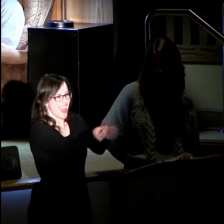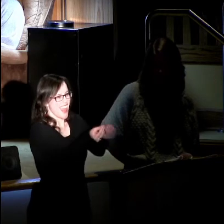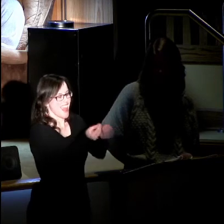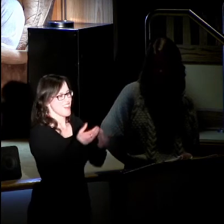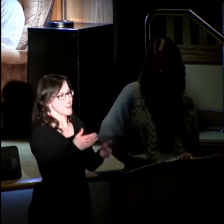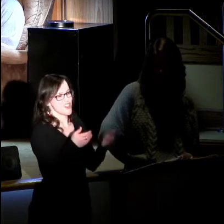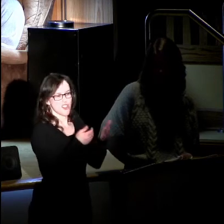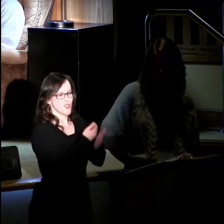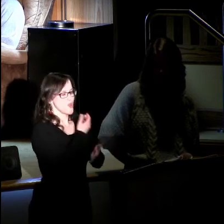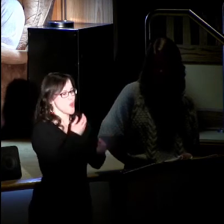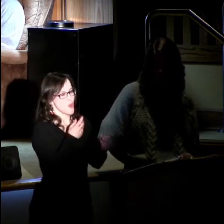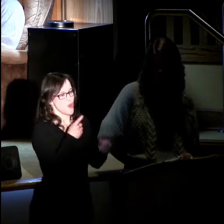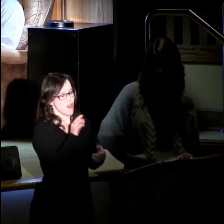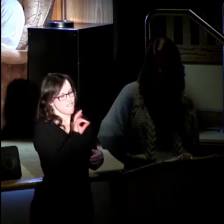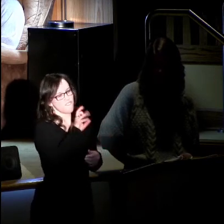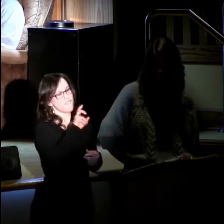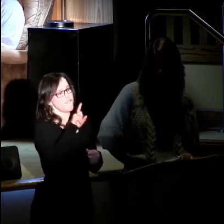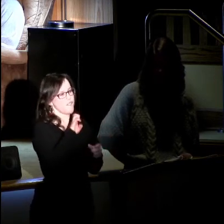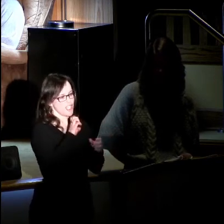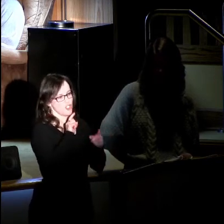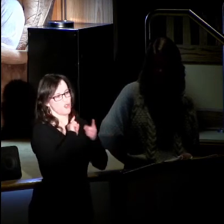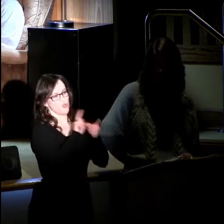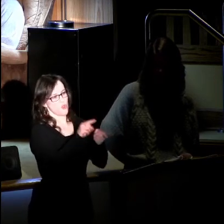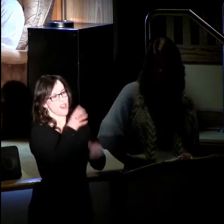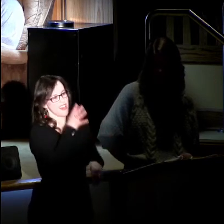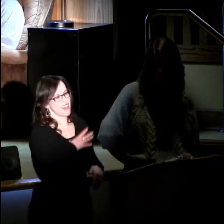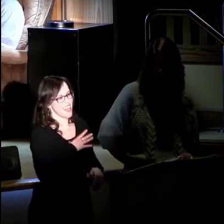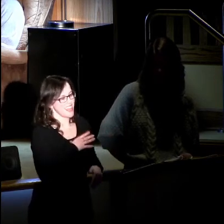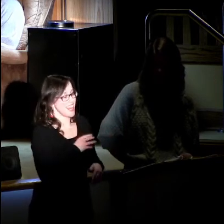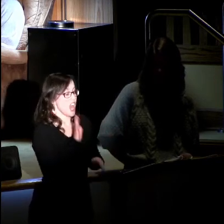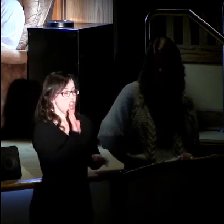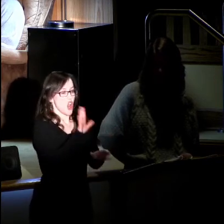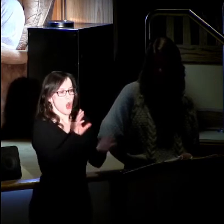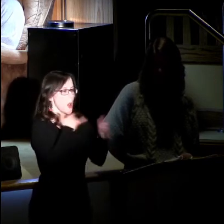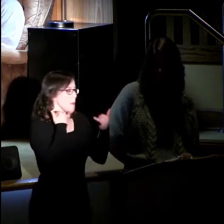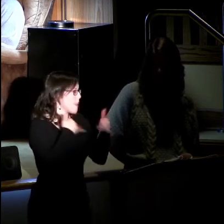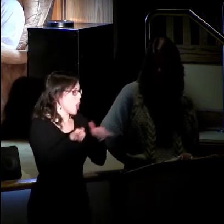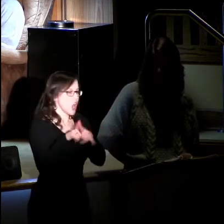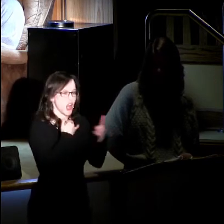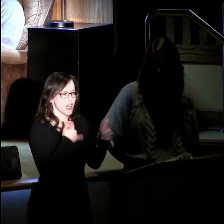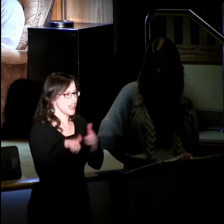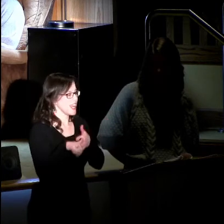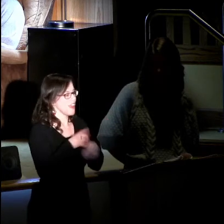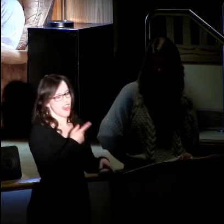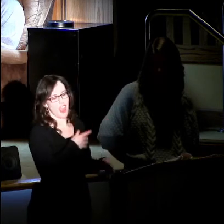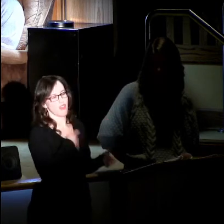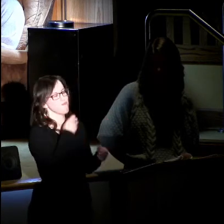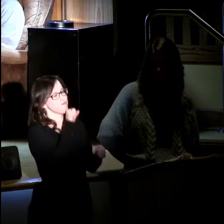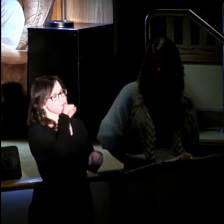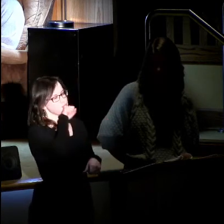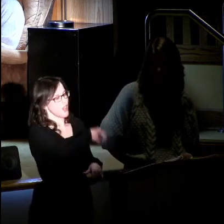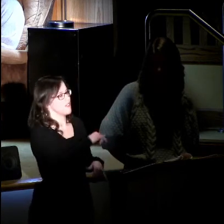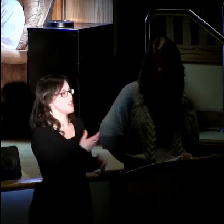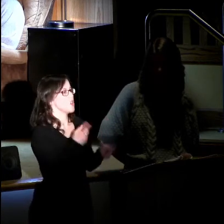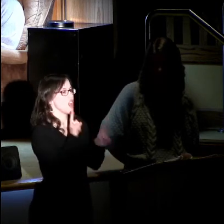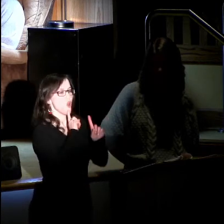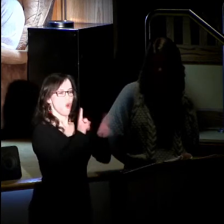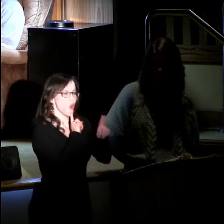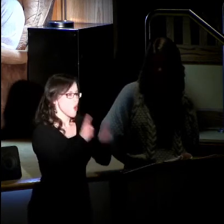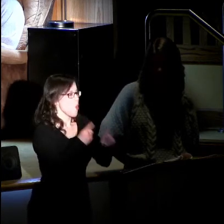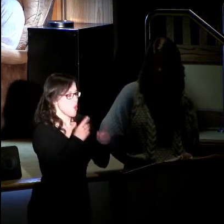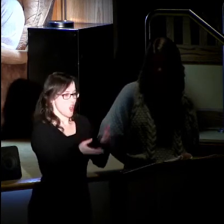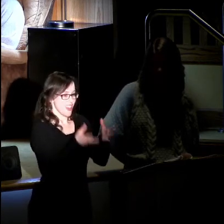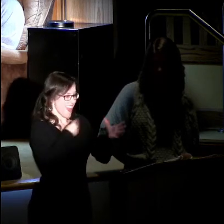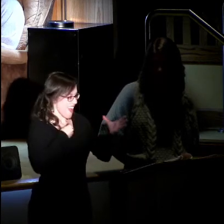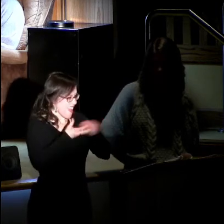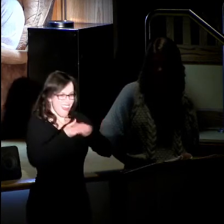Miss Smith love our fudge, but every woman in her garden club raved about it too. Before we knew it, we had orders coming out our ears. It seemed like every one of